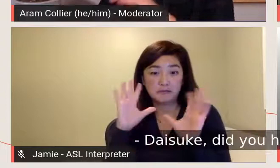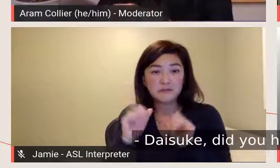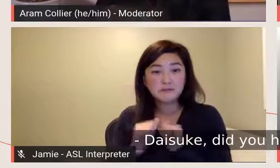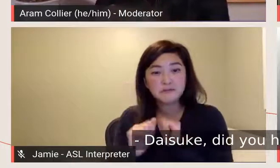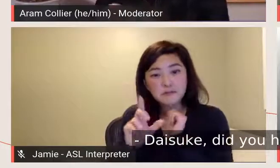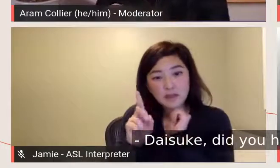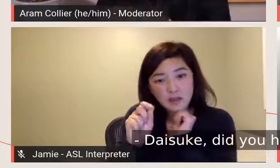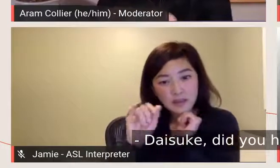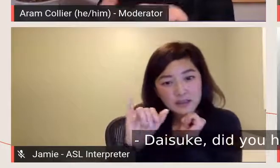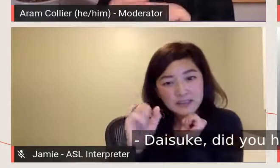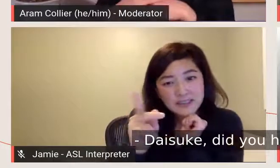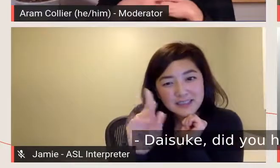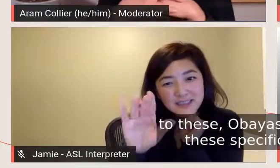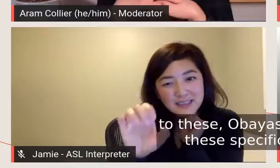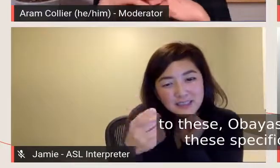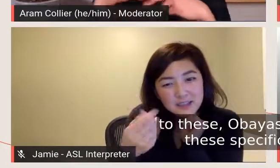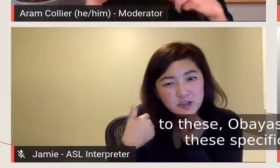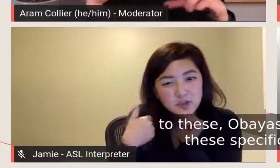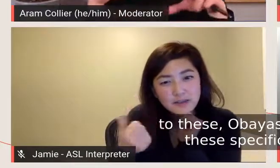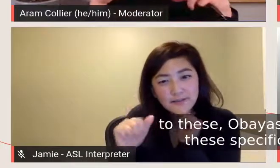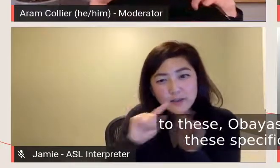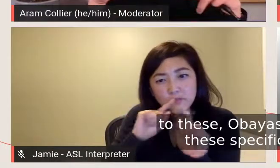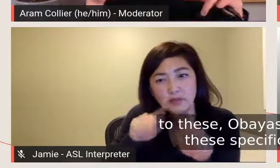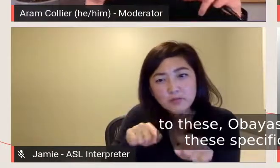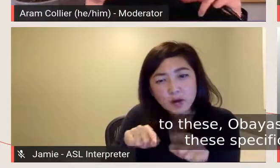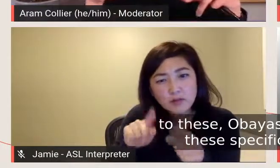Daisuke, did you have any response to these